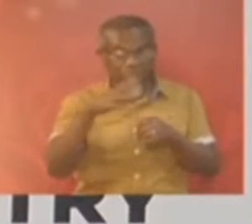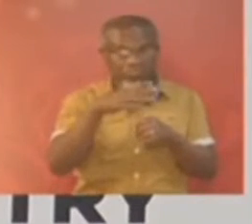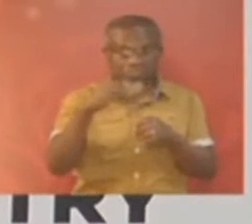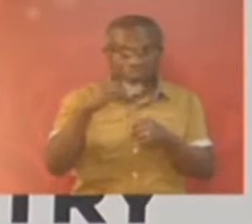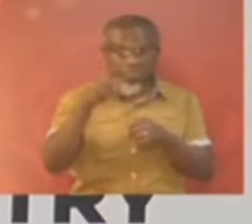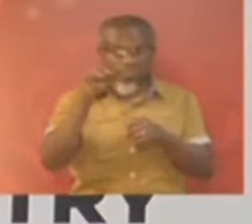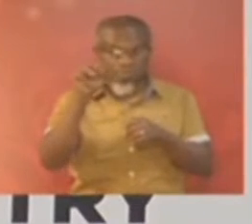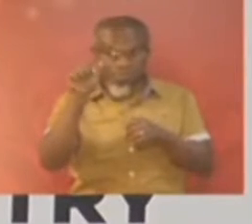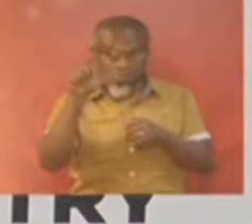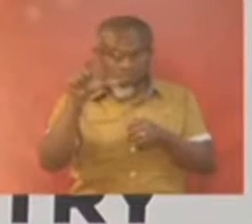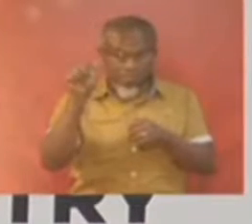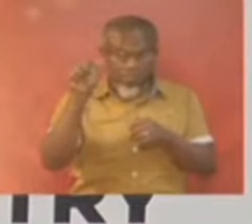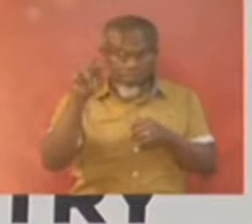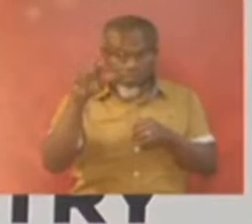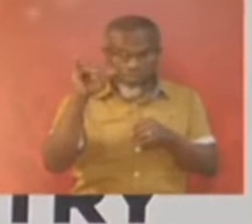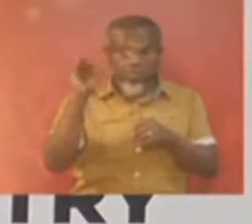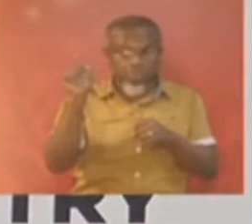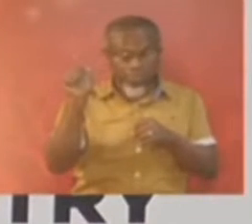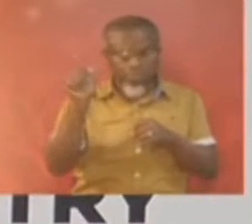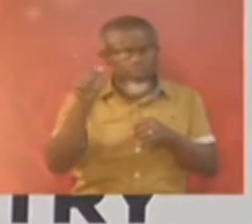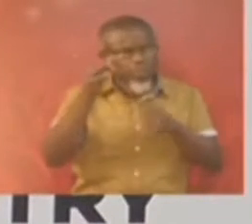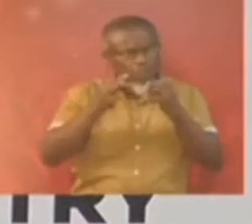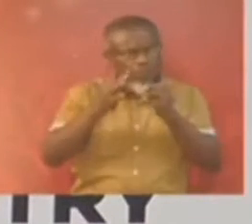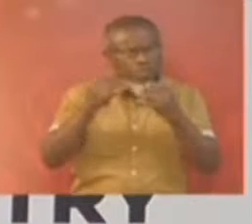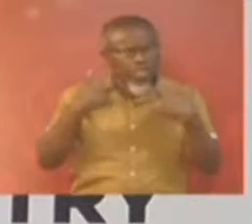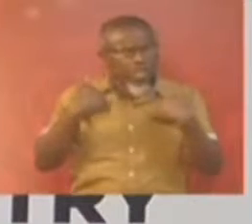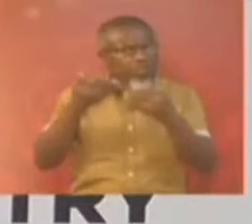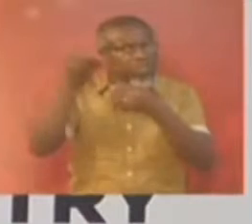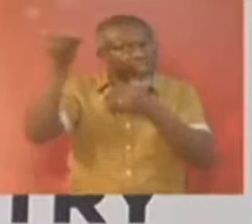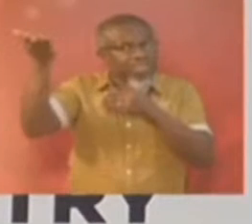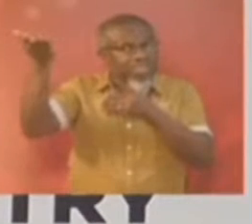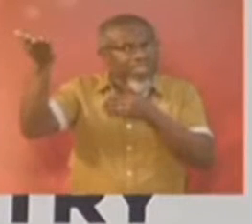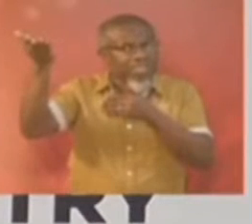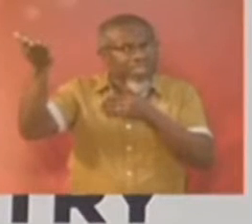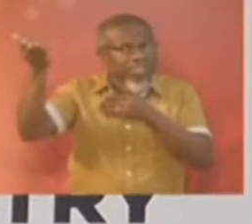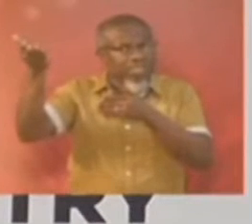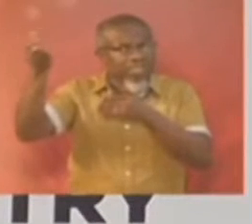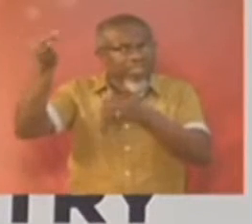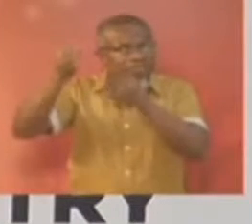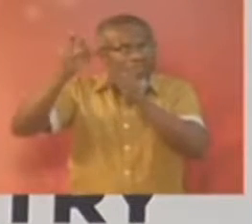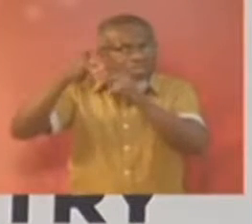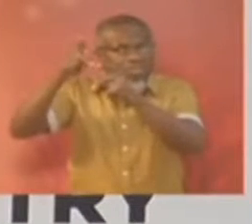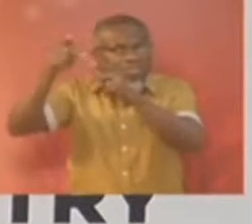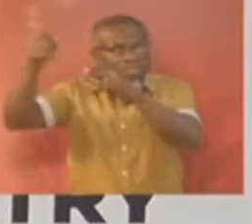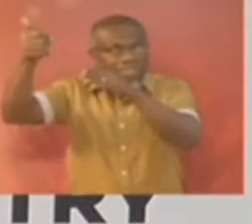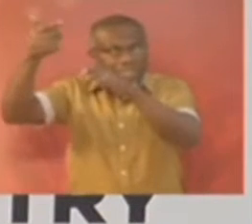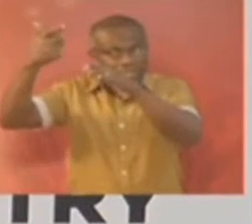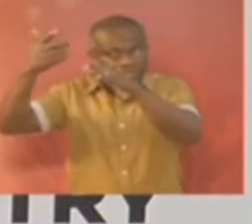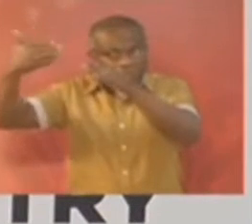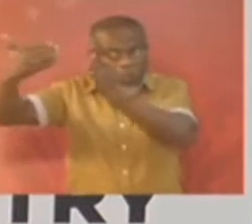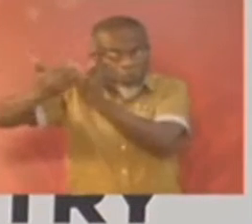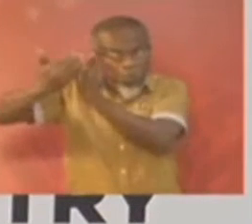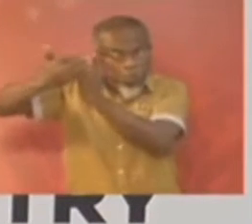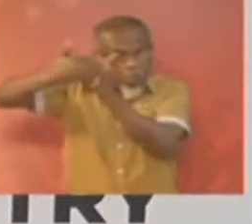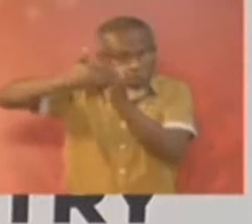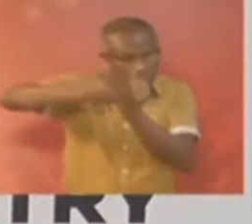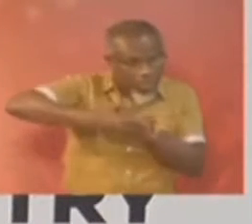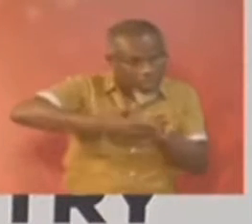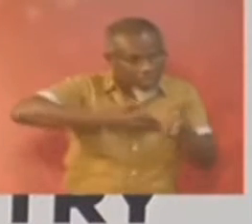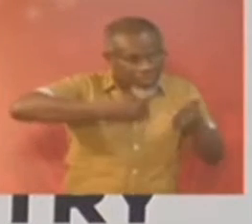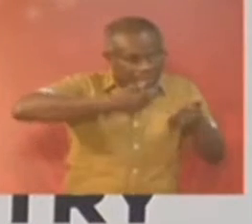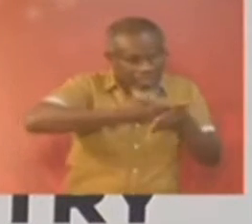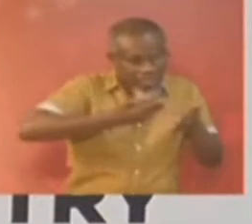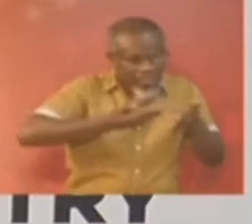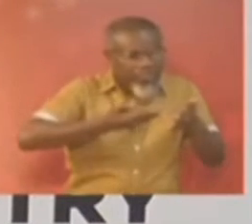predominant in that particular part of the world will, of course, with its migrants come across. We are cognizant of the fact beyond COVID-19 that we have